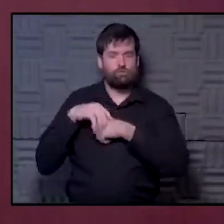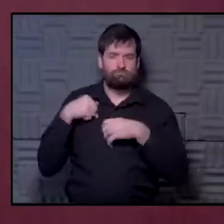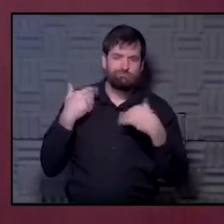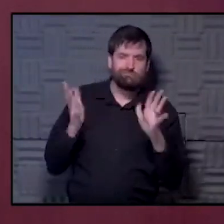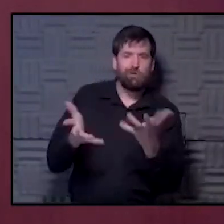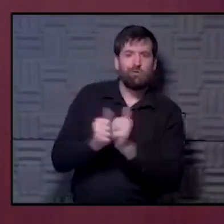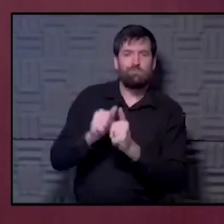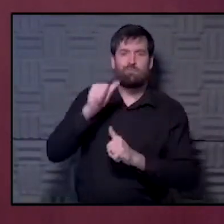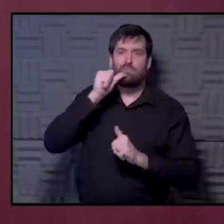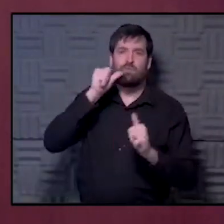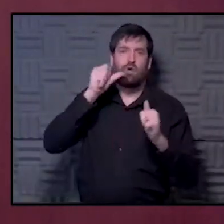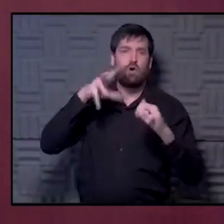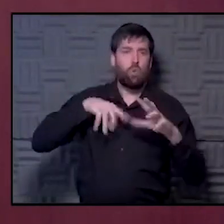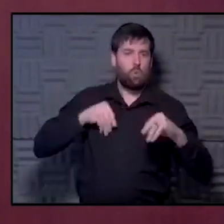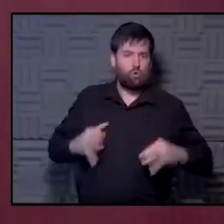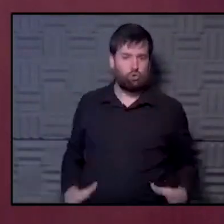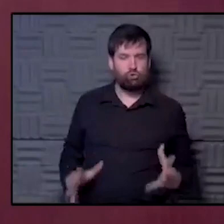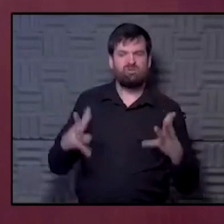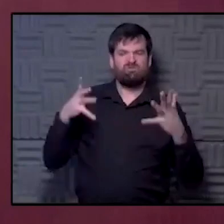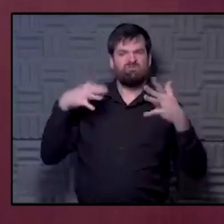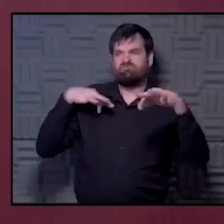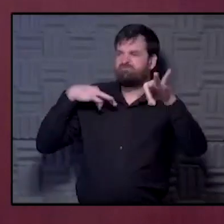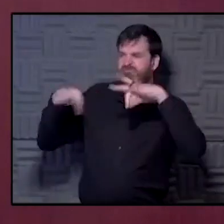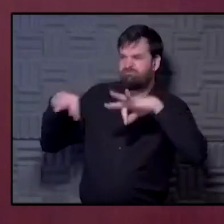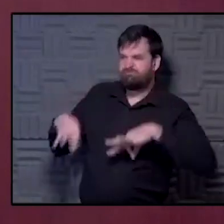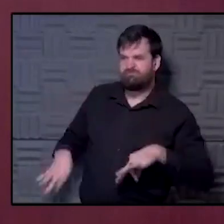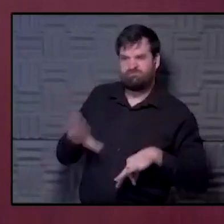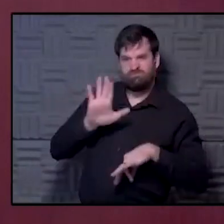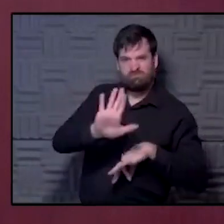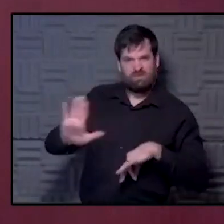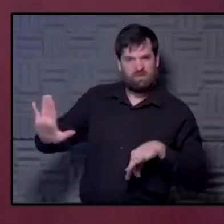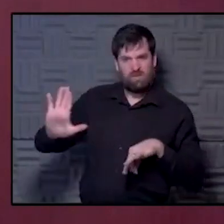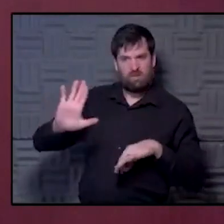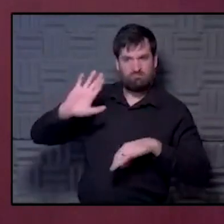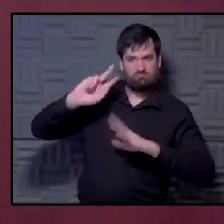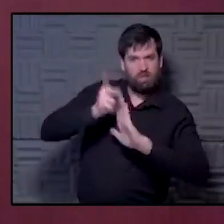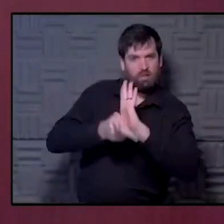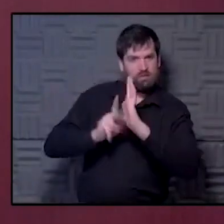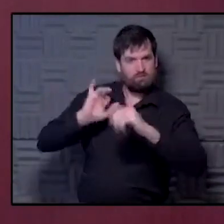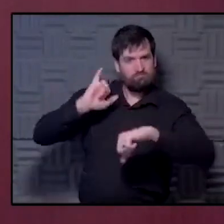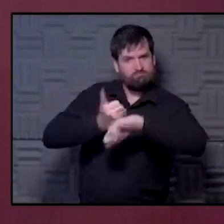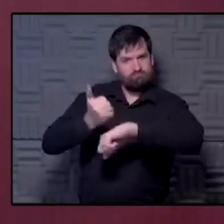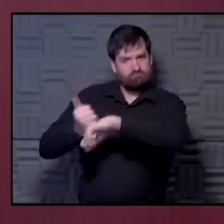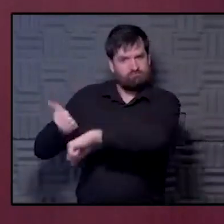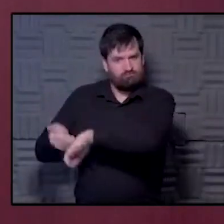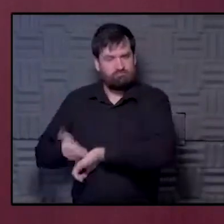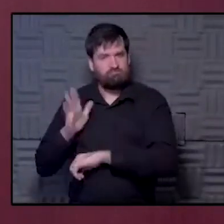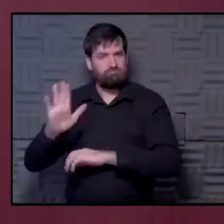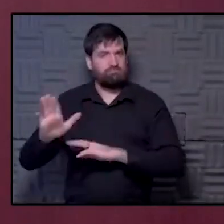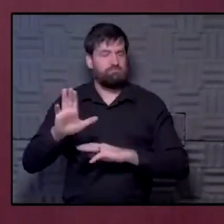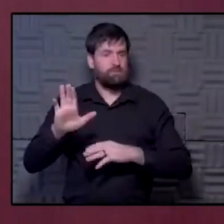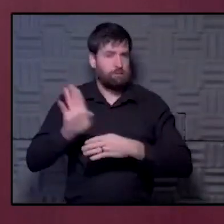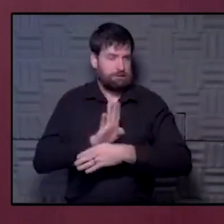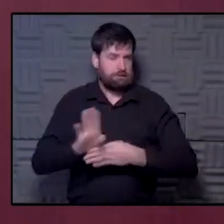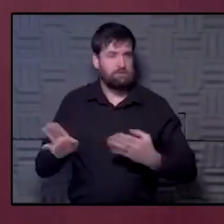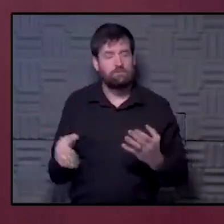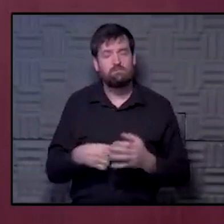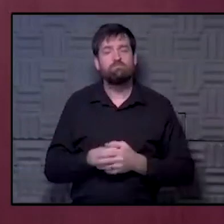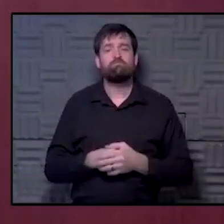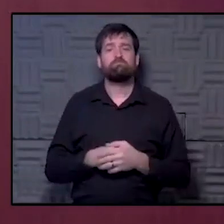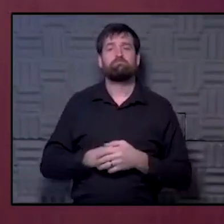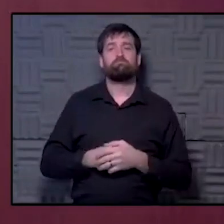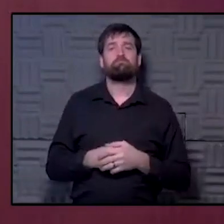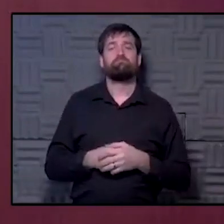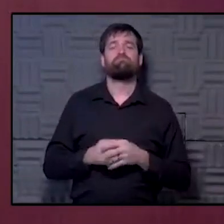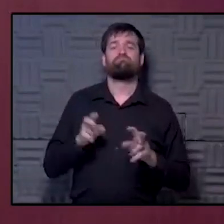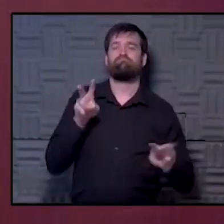bar owners, and when they've described to me the mitigation measures that they are enforcing in their own establishments. And so when we were looking